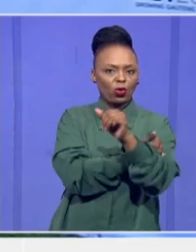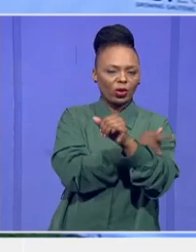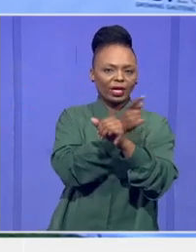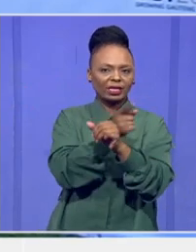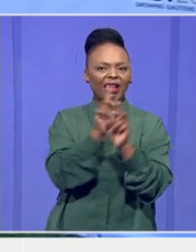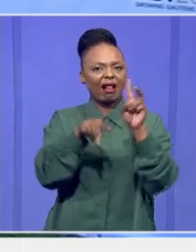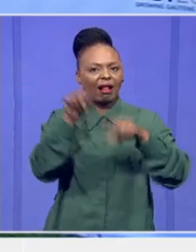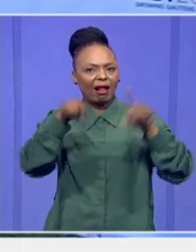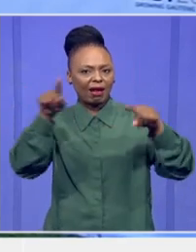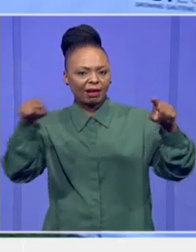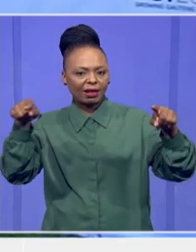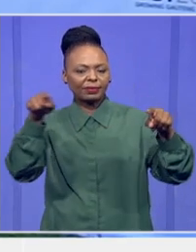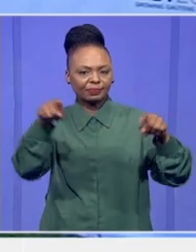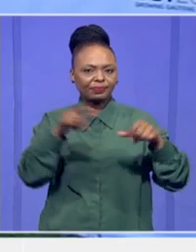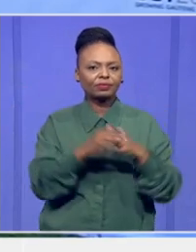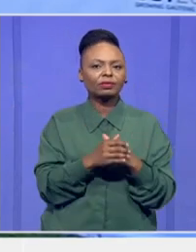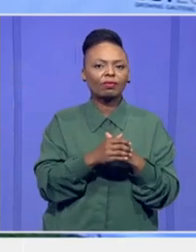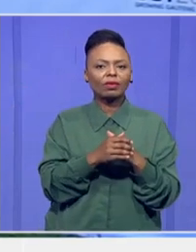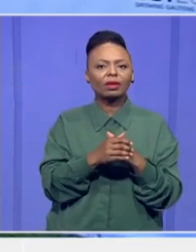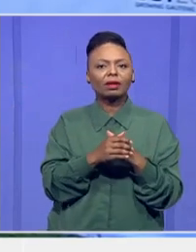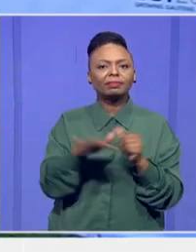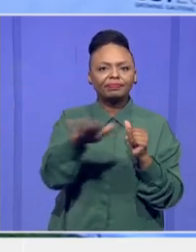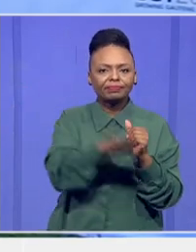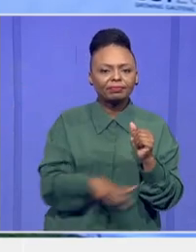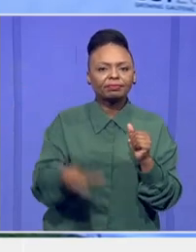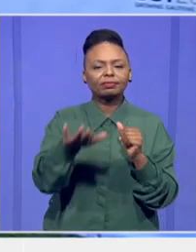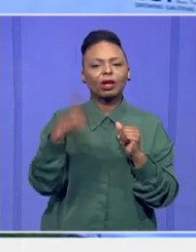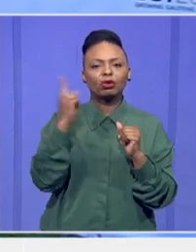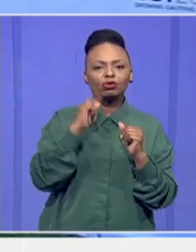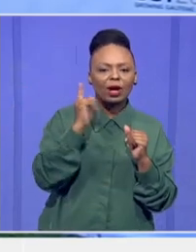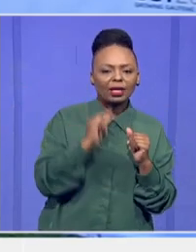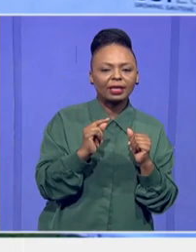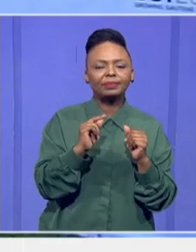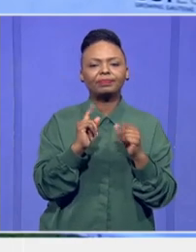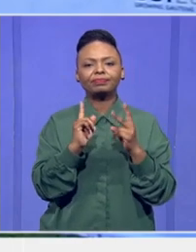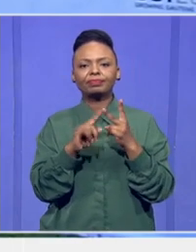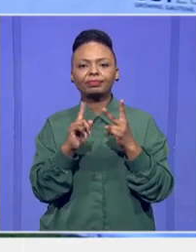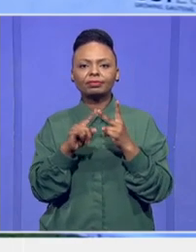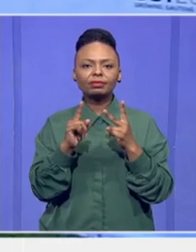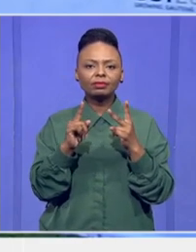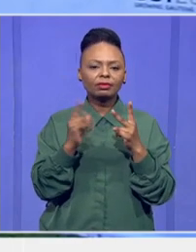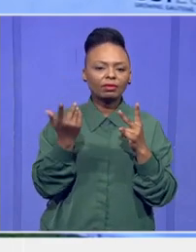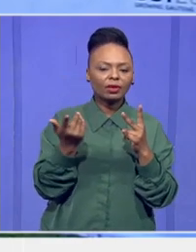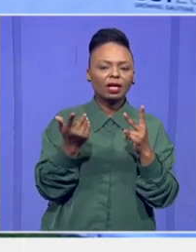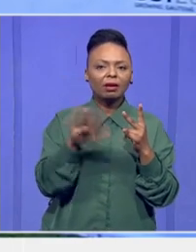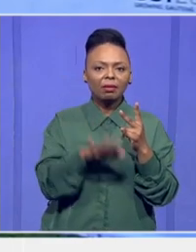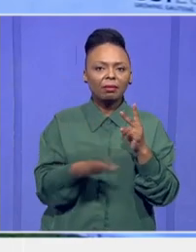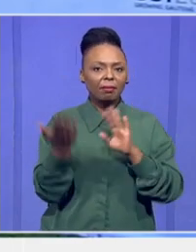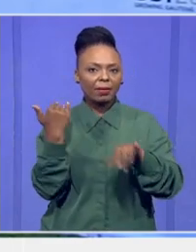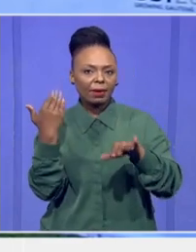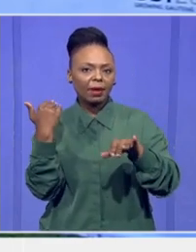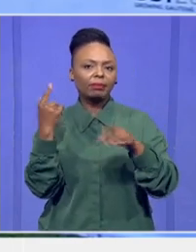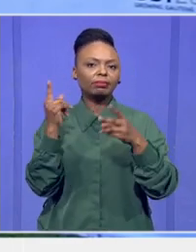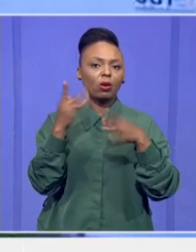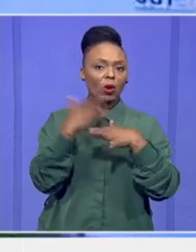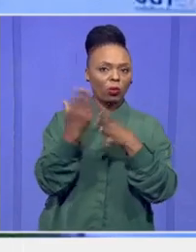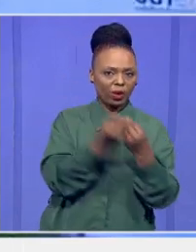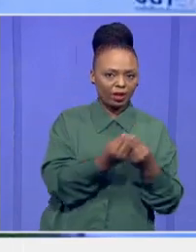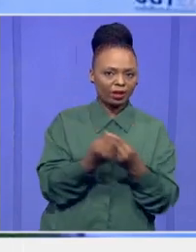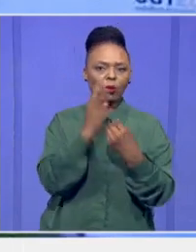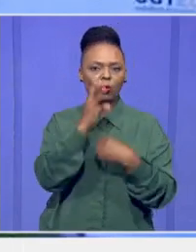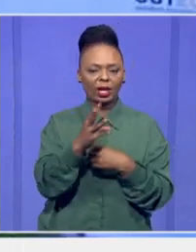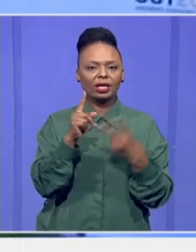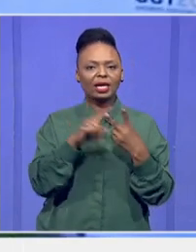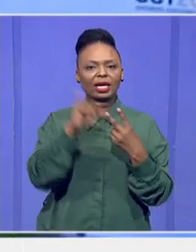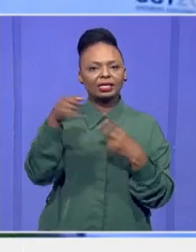various metros, the Tshwane Metropolitan, Island Police, as well as